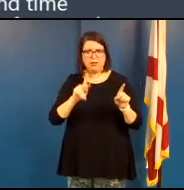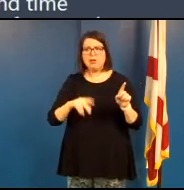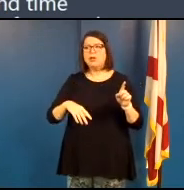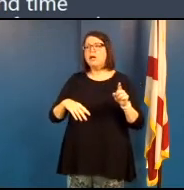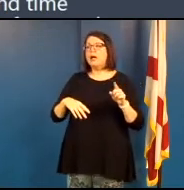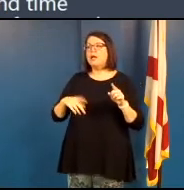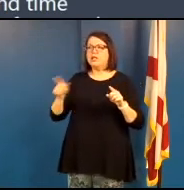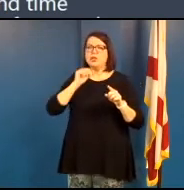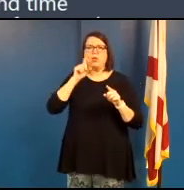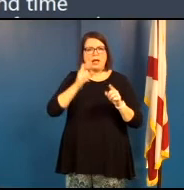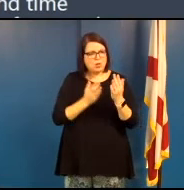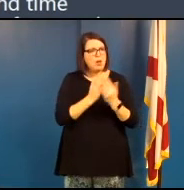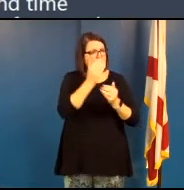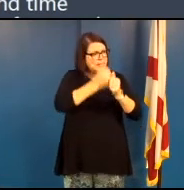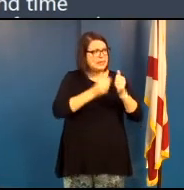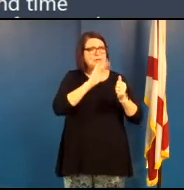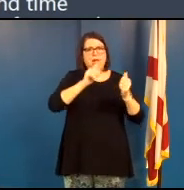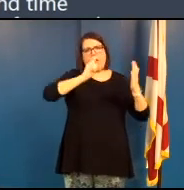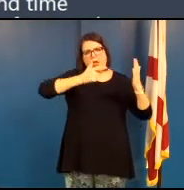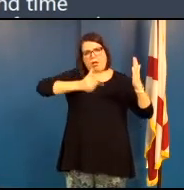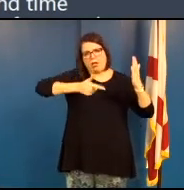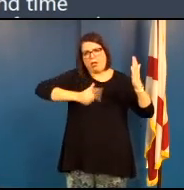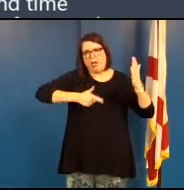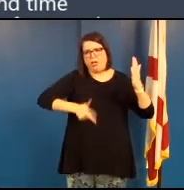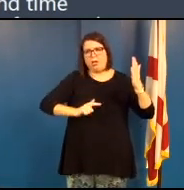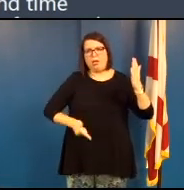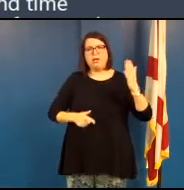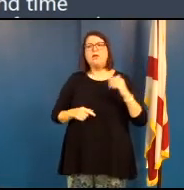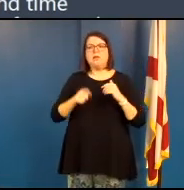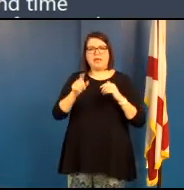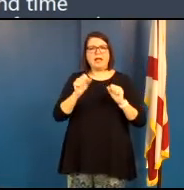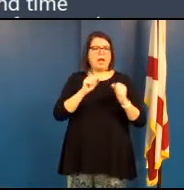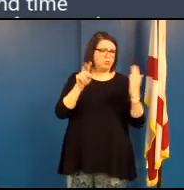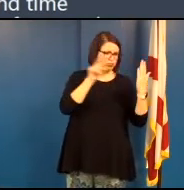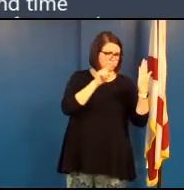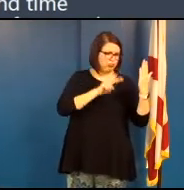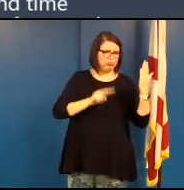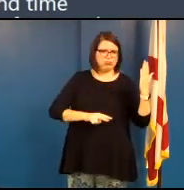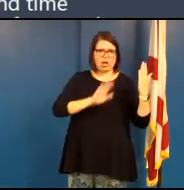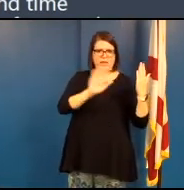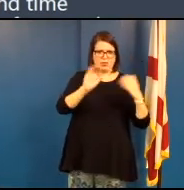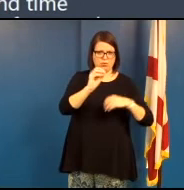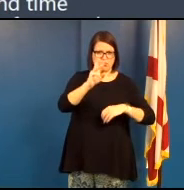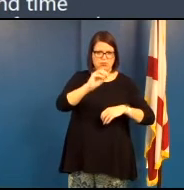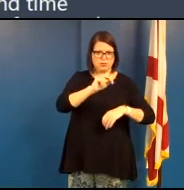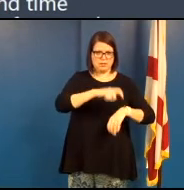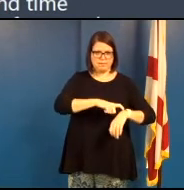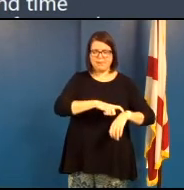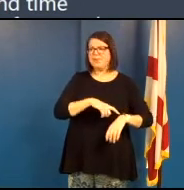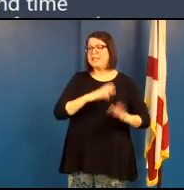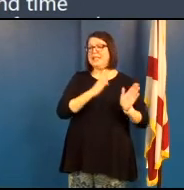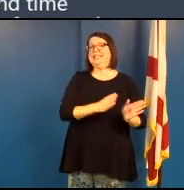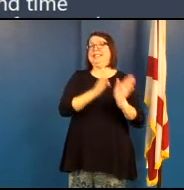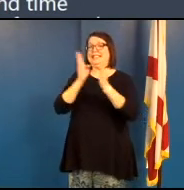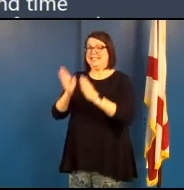after the fact if they don't agree with the bill on the consent agenda. Moving on from that, this is where things get a little bit, quite a bit